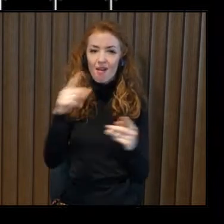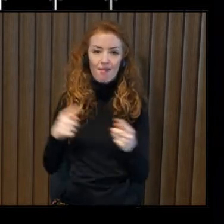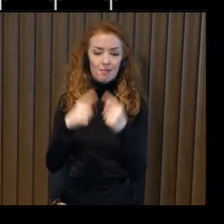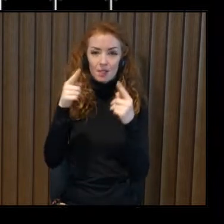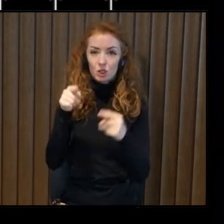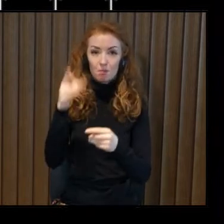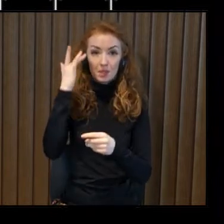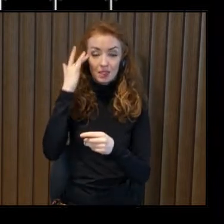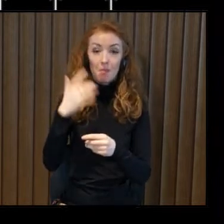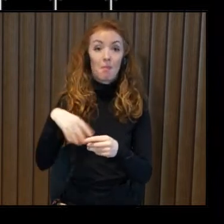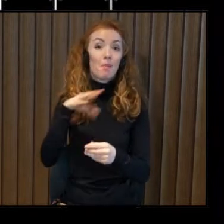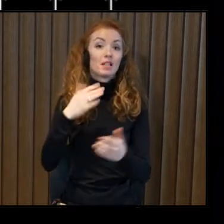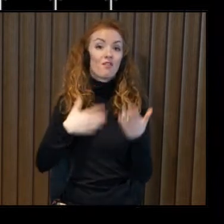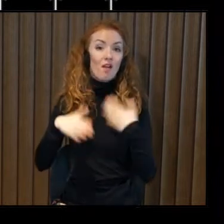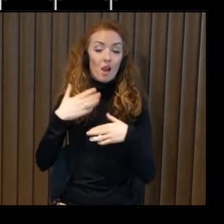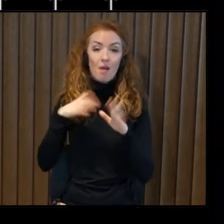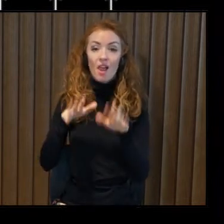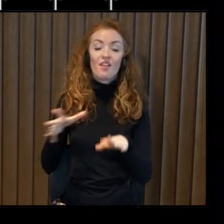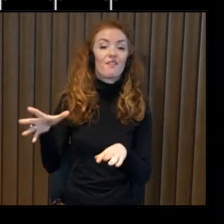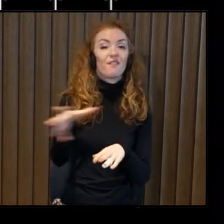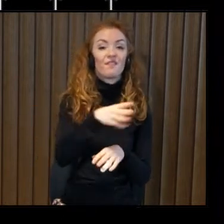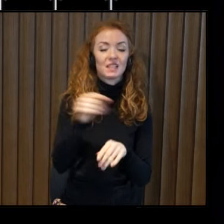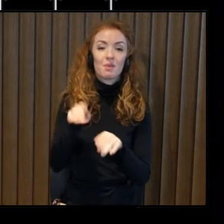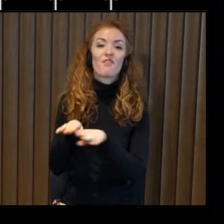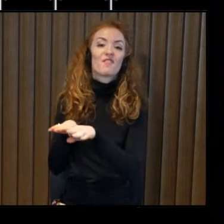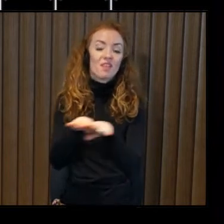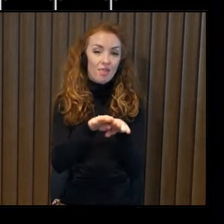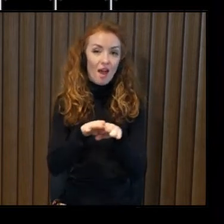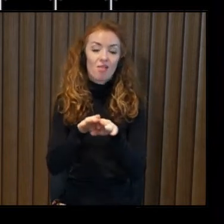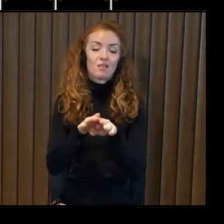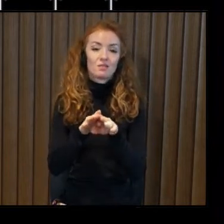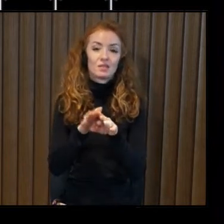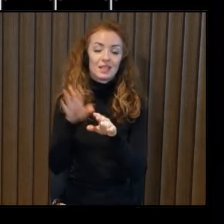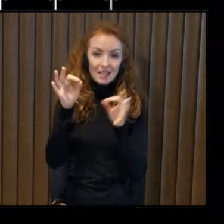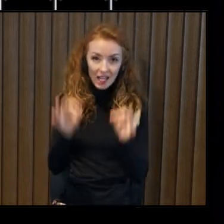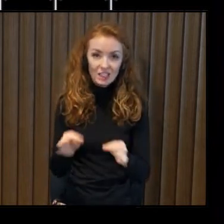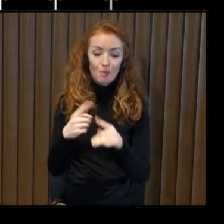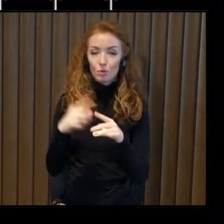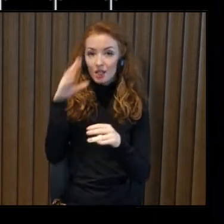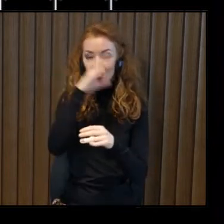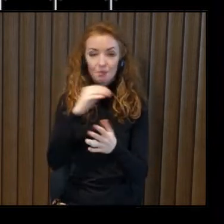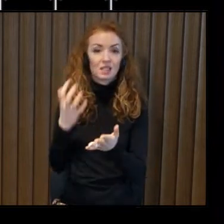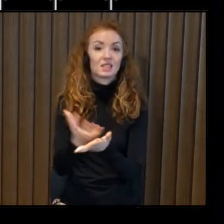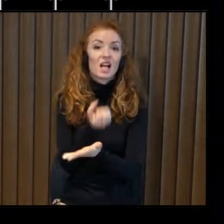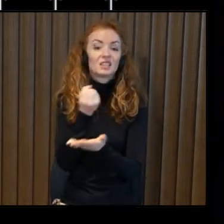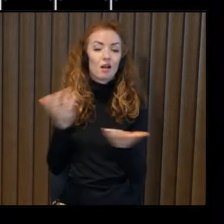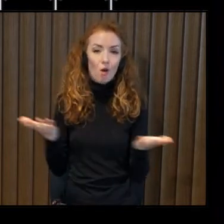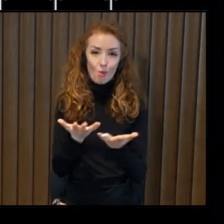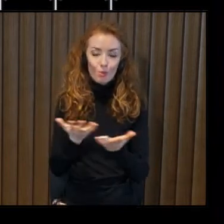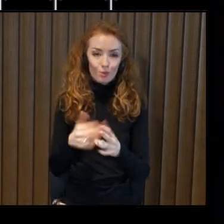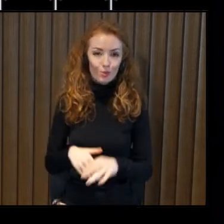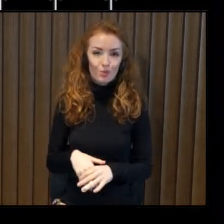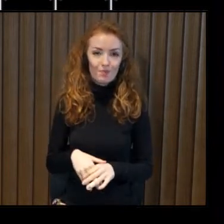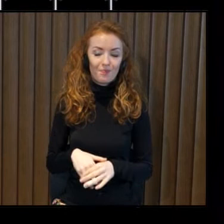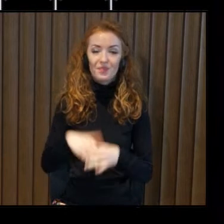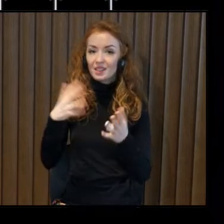equal chance at success. And I use those words specifically, equal chance at achieving success. Because